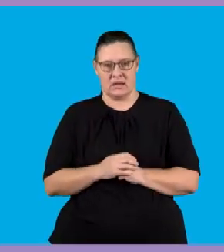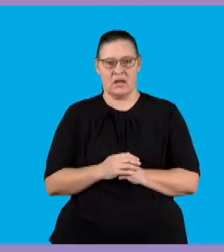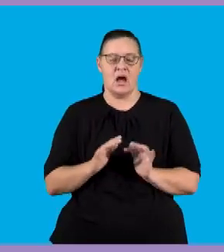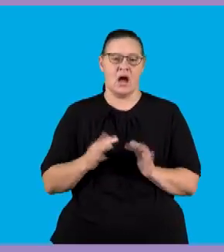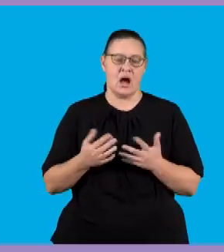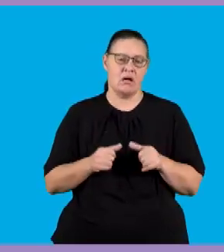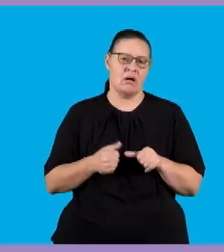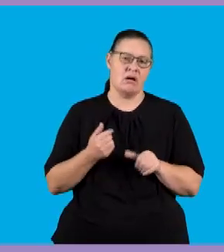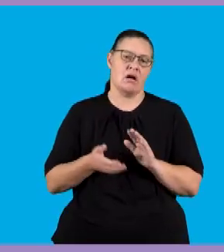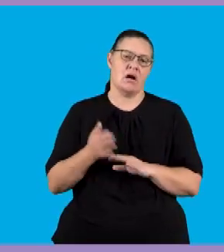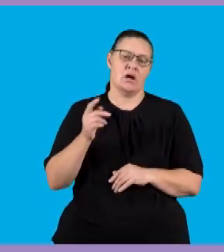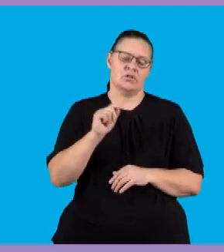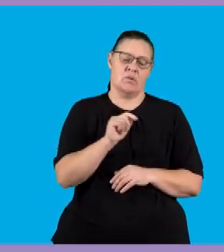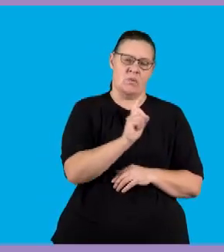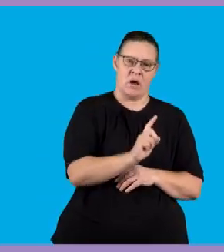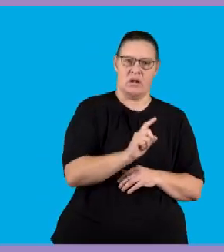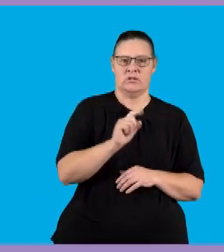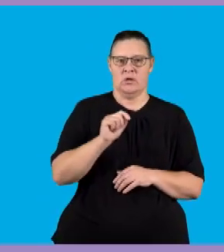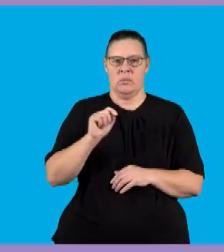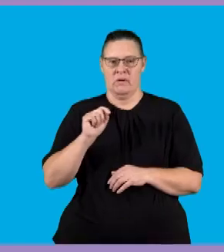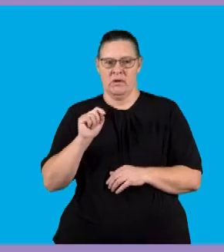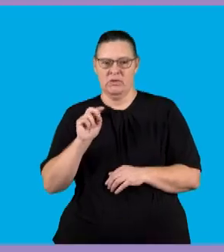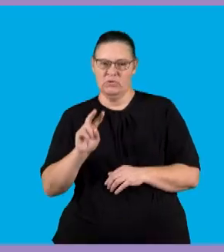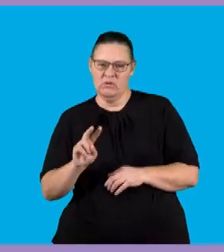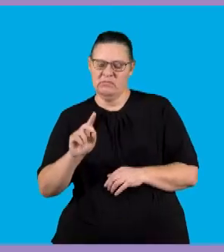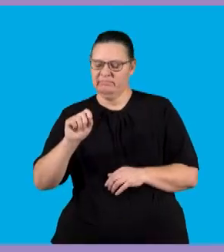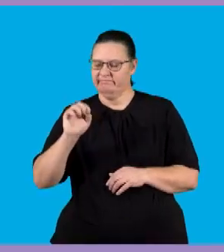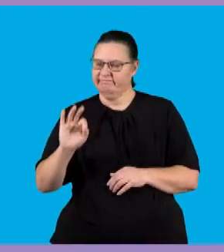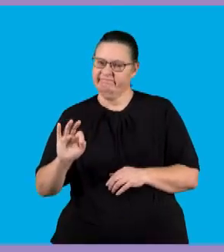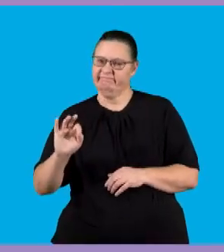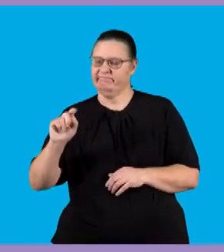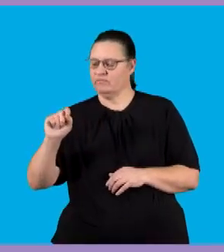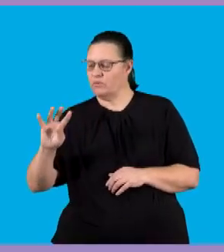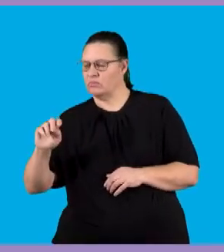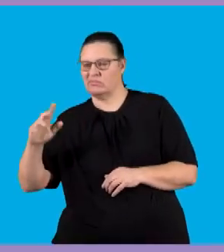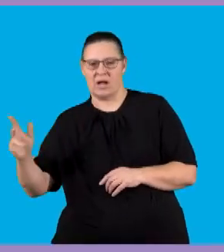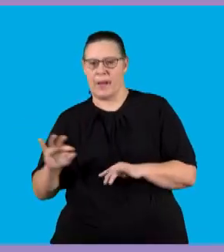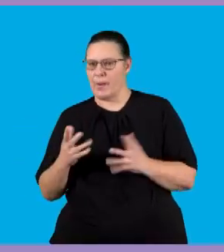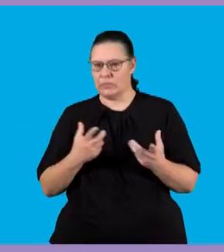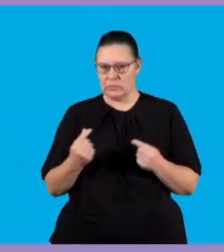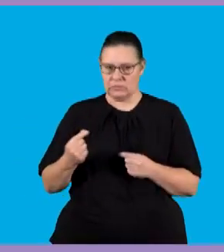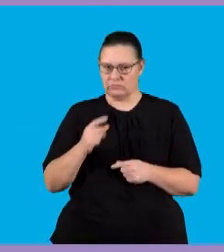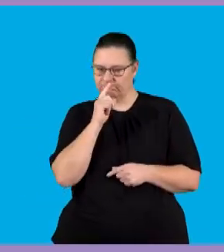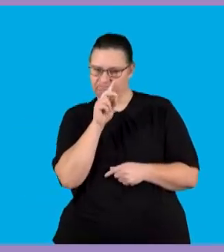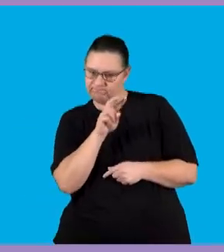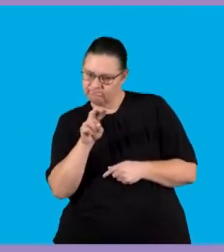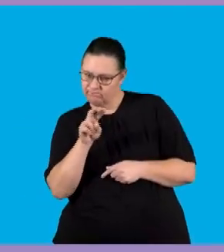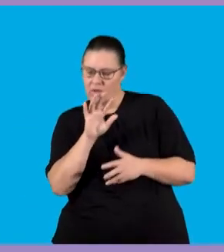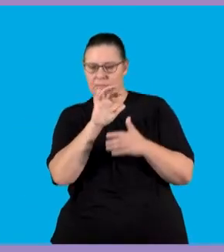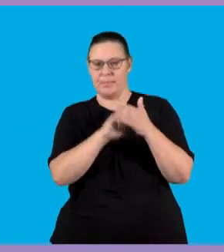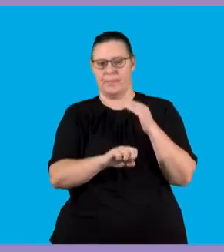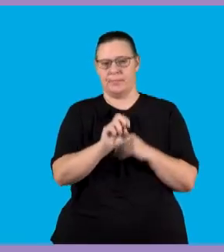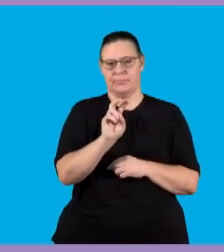5, and 3. So how are we moving from term 1 to term 2 and from term 2 to term 3? Are you seeing that we